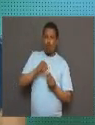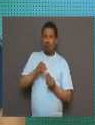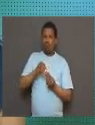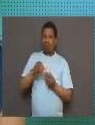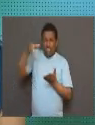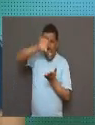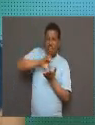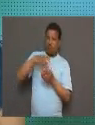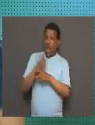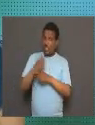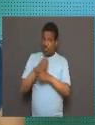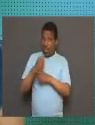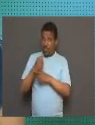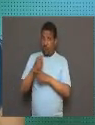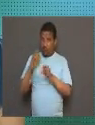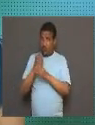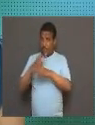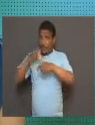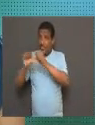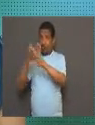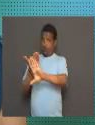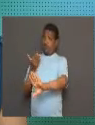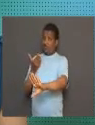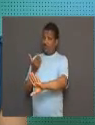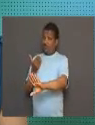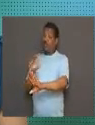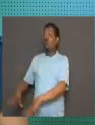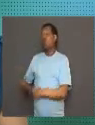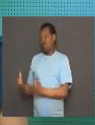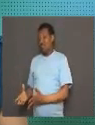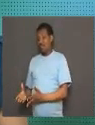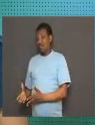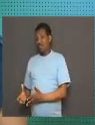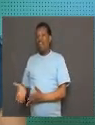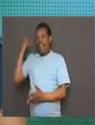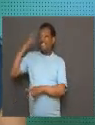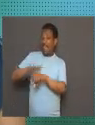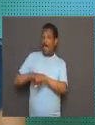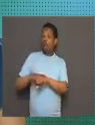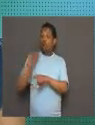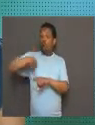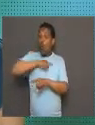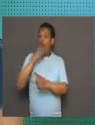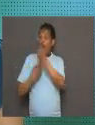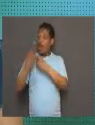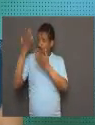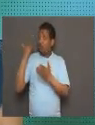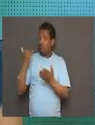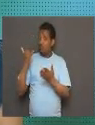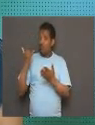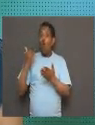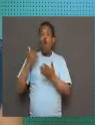activity before we move on. Students, last time we discussed